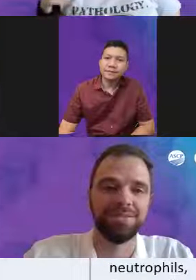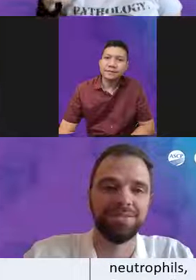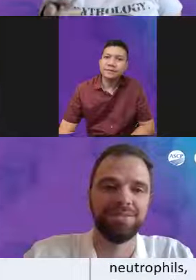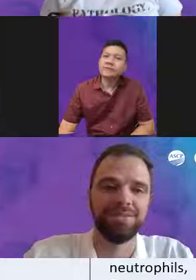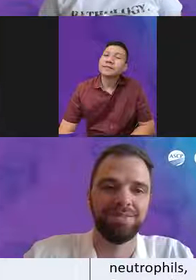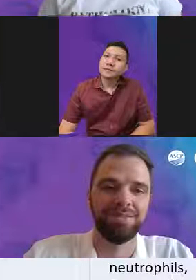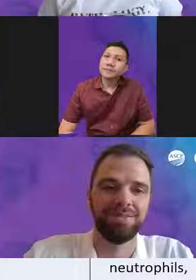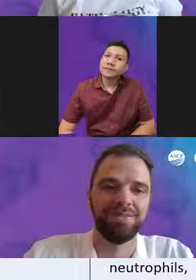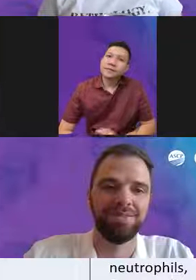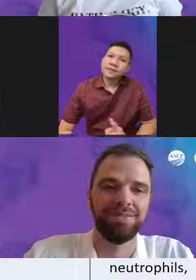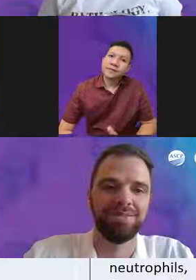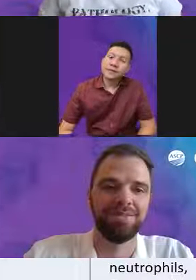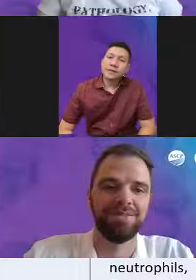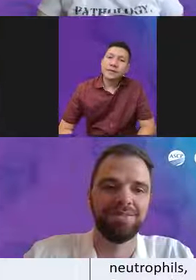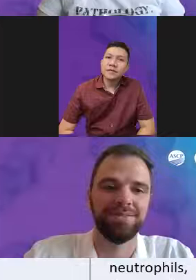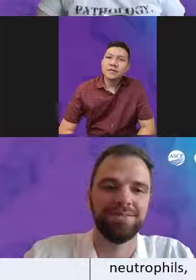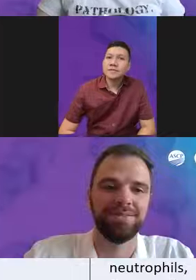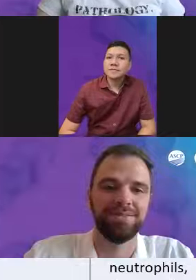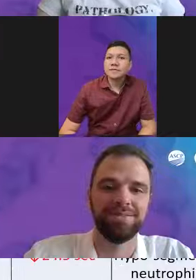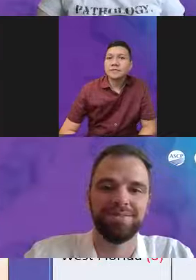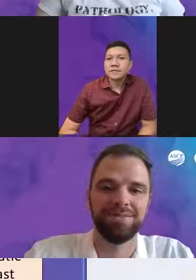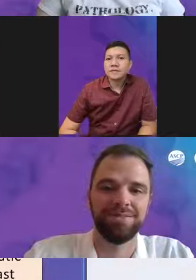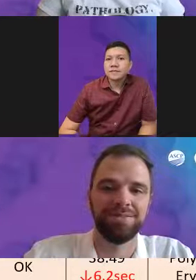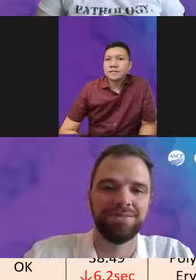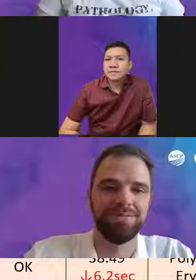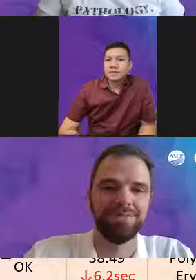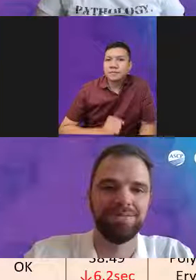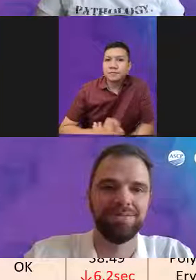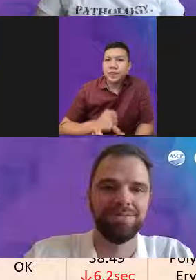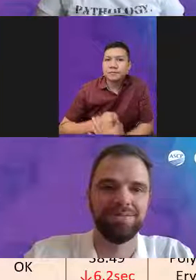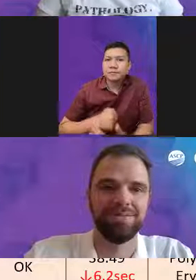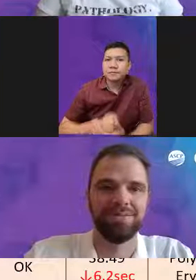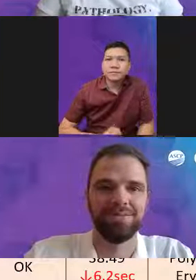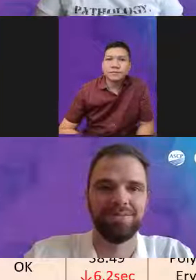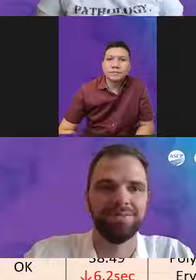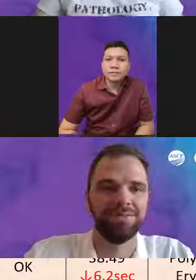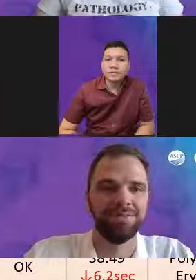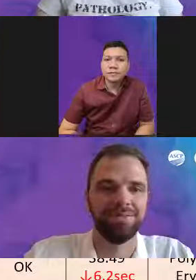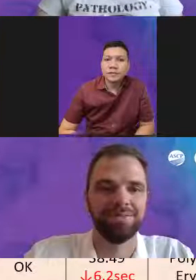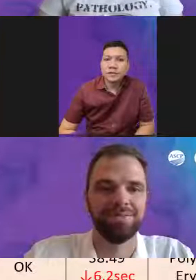submitting. And if you are getting that perfect score, bring it back to